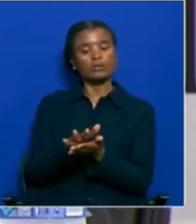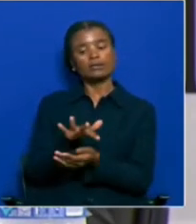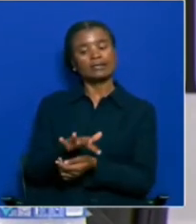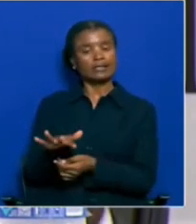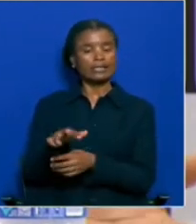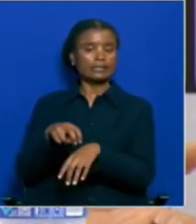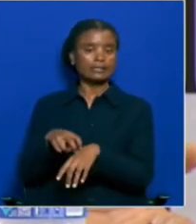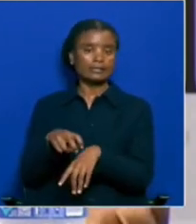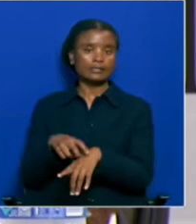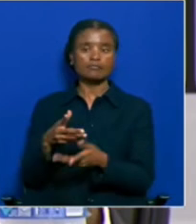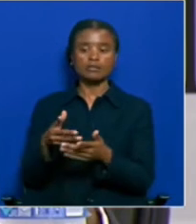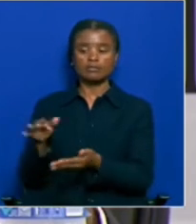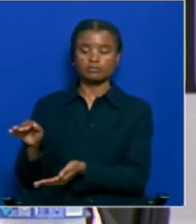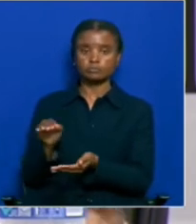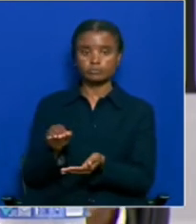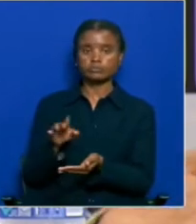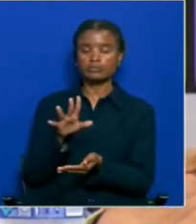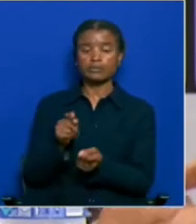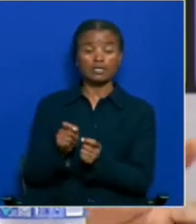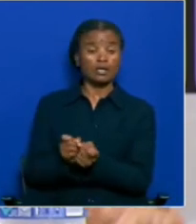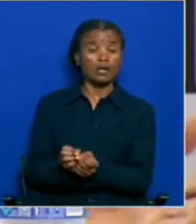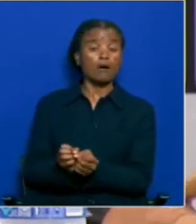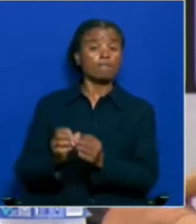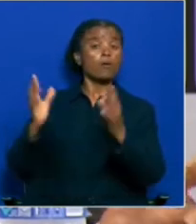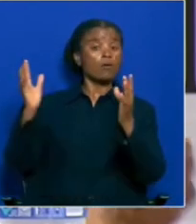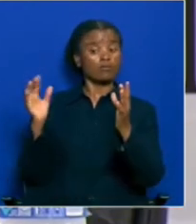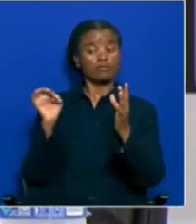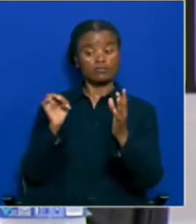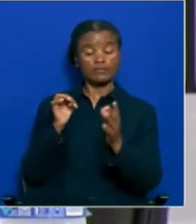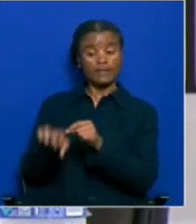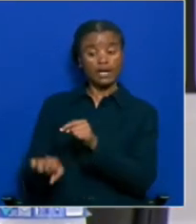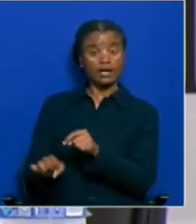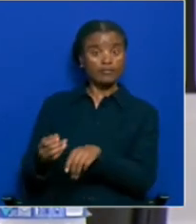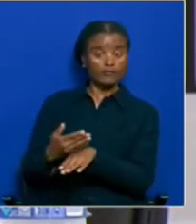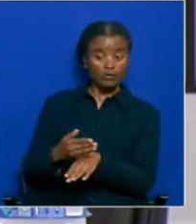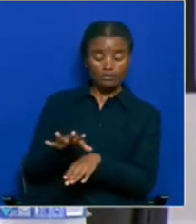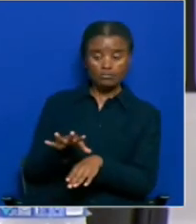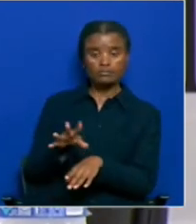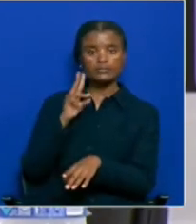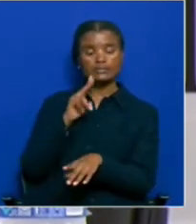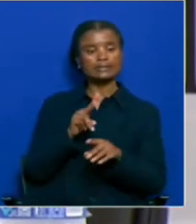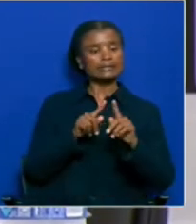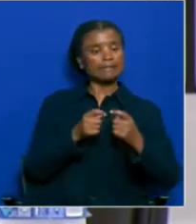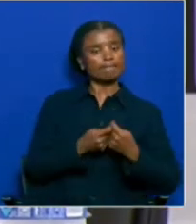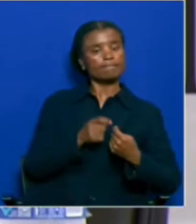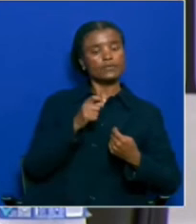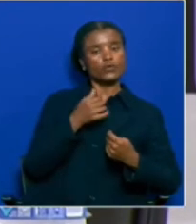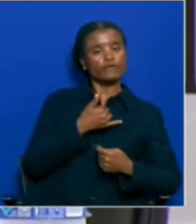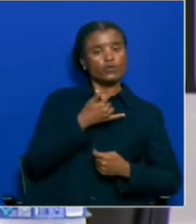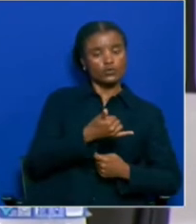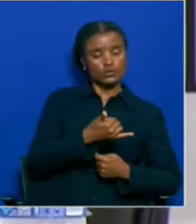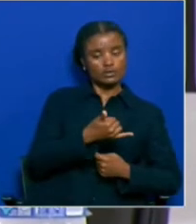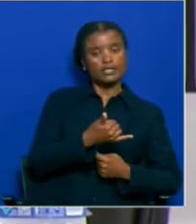you can't take them to the police station. You call a relevant team to do that. If you find, for example, animals,